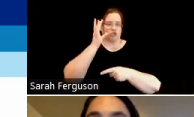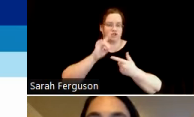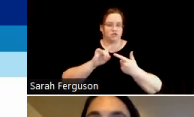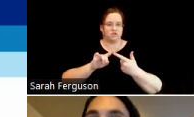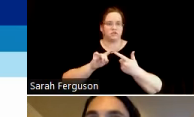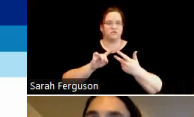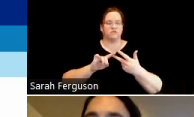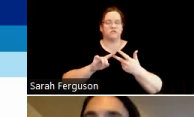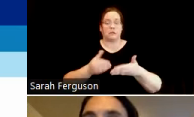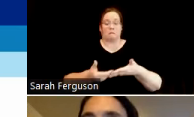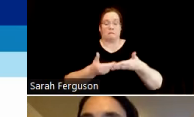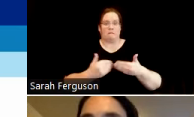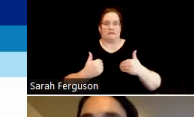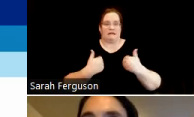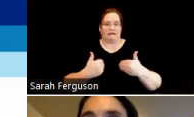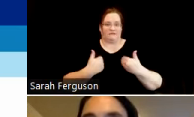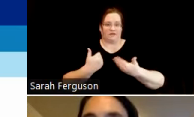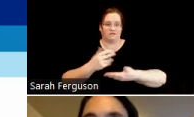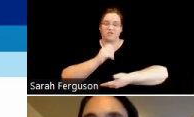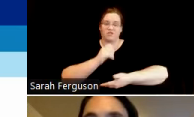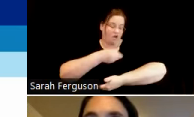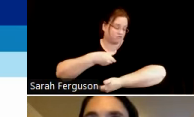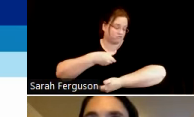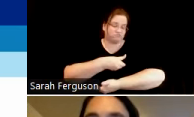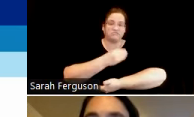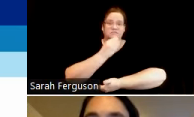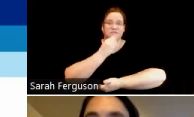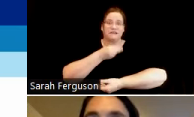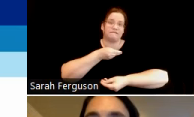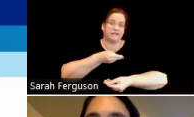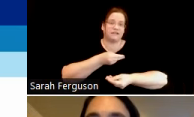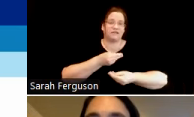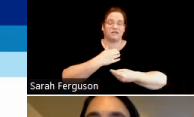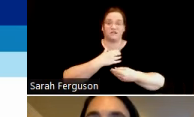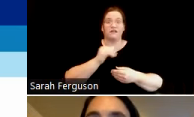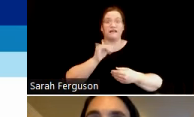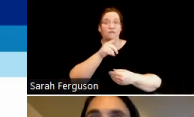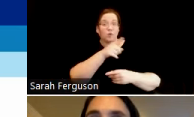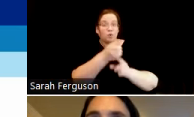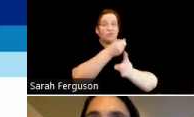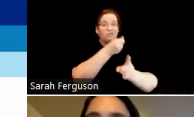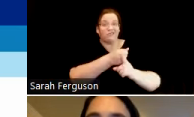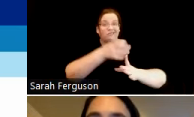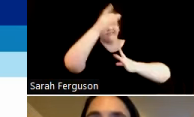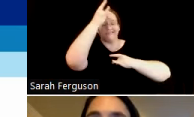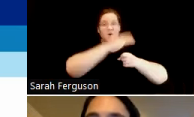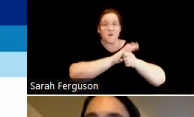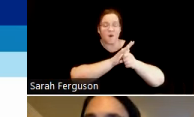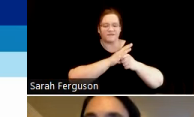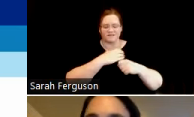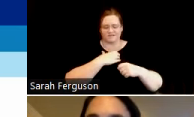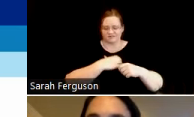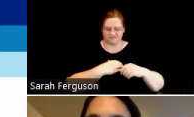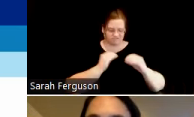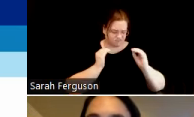young infants not feeding well. I don't know if many of you probably lost your appetite when you had COVID, and young kids can too, and it